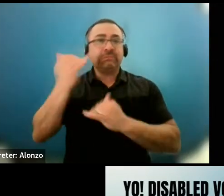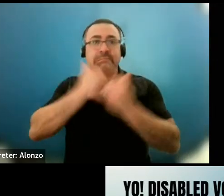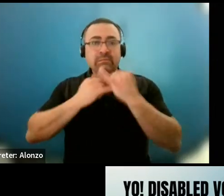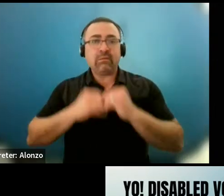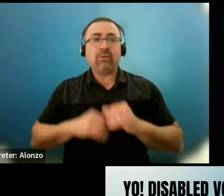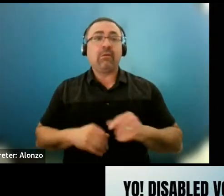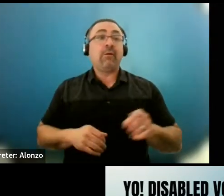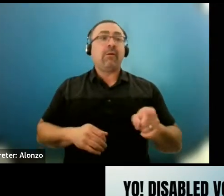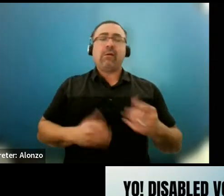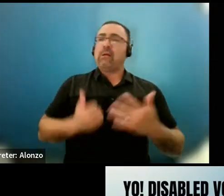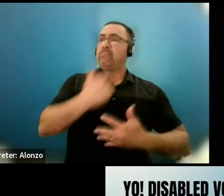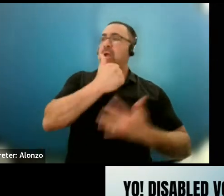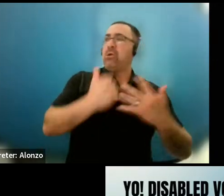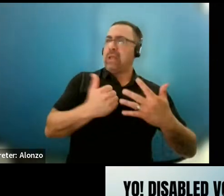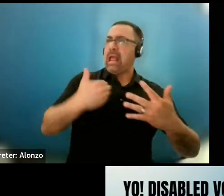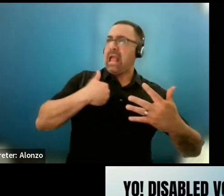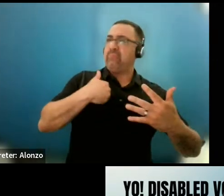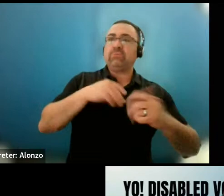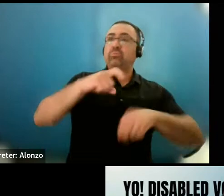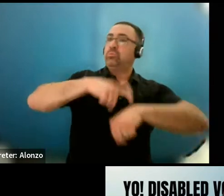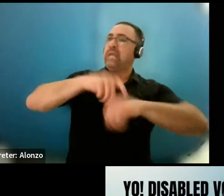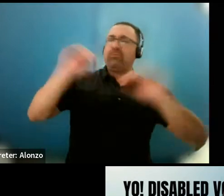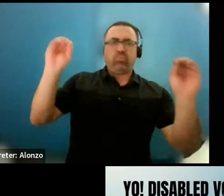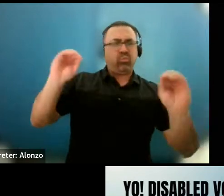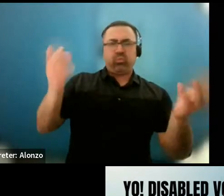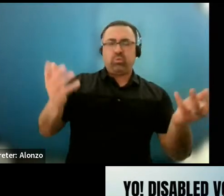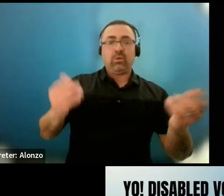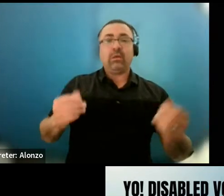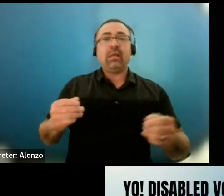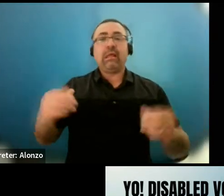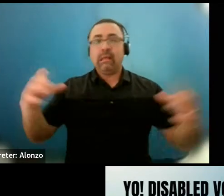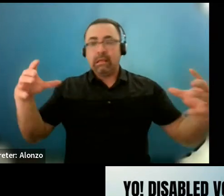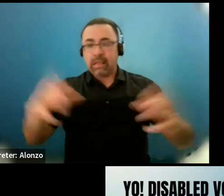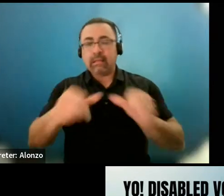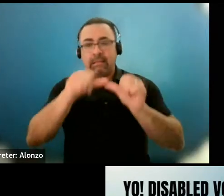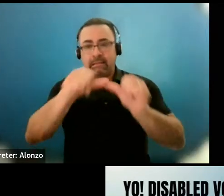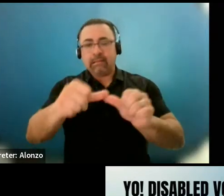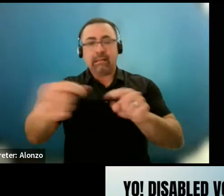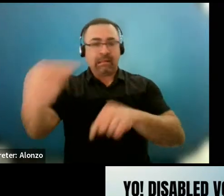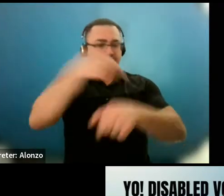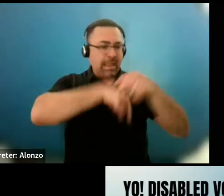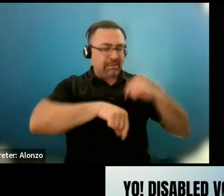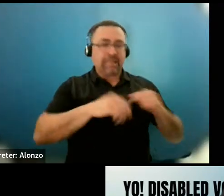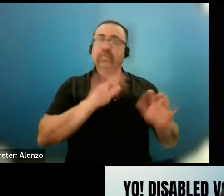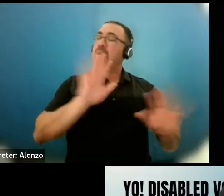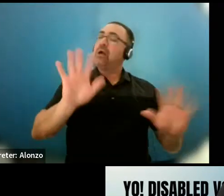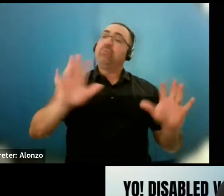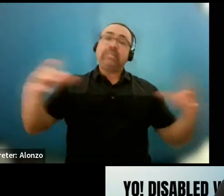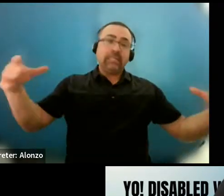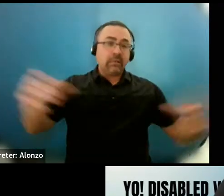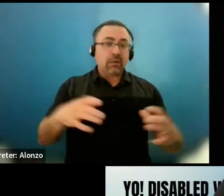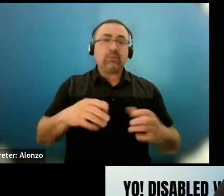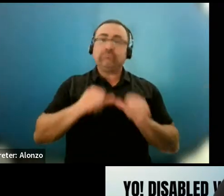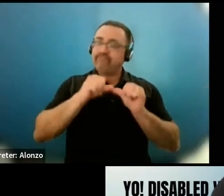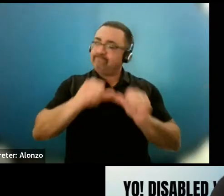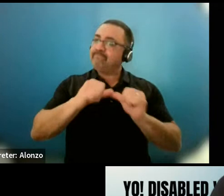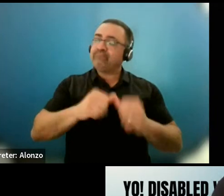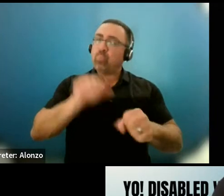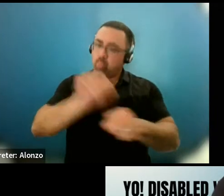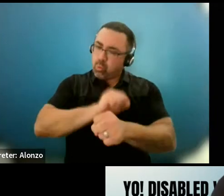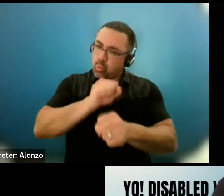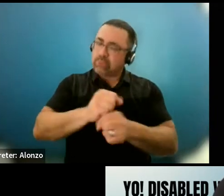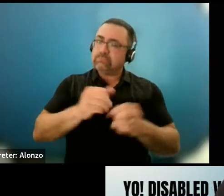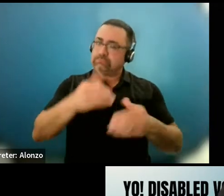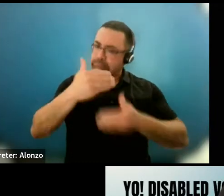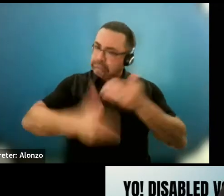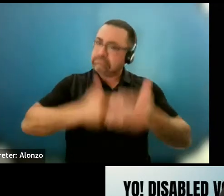got my priorities. I don't have time for this. And being able to keep going back and saying, no, we all need to keep doing this and try to